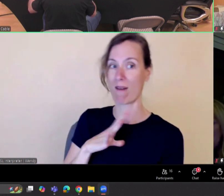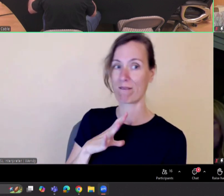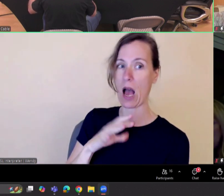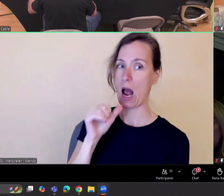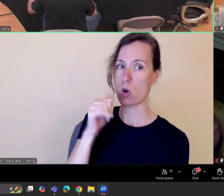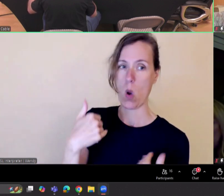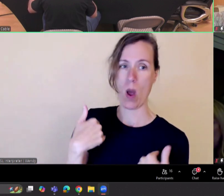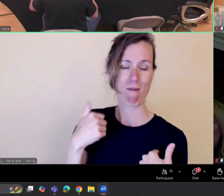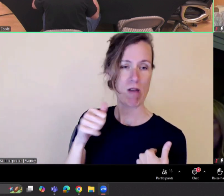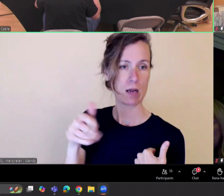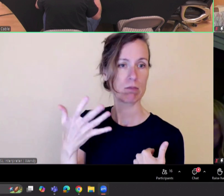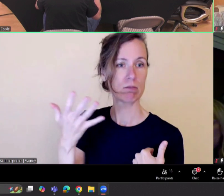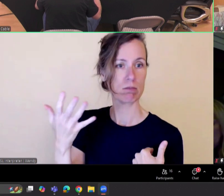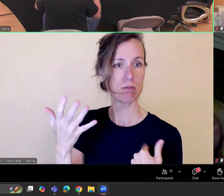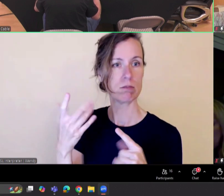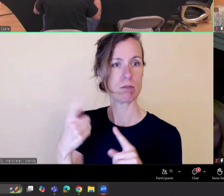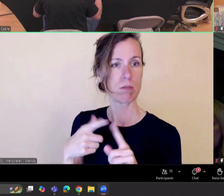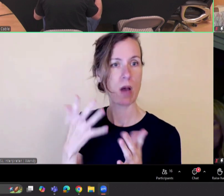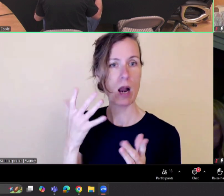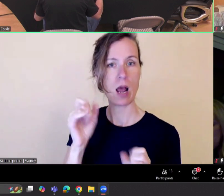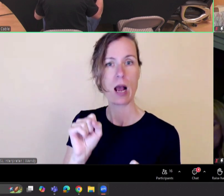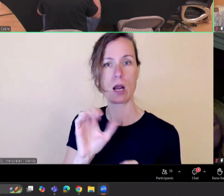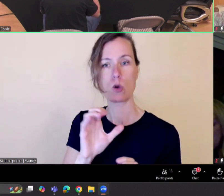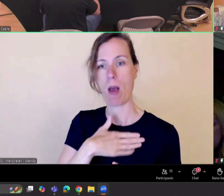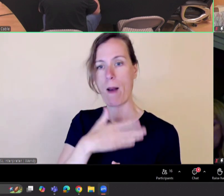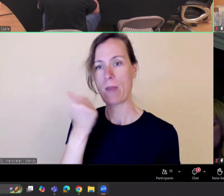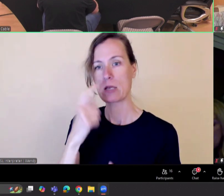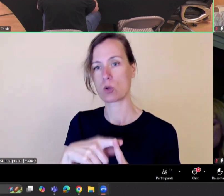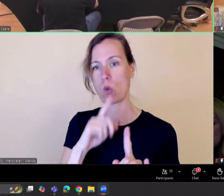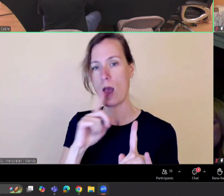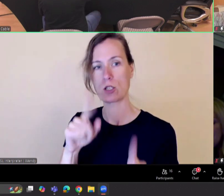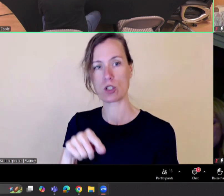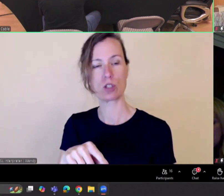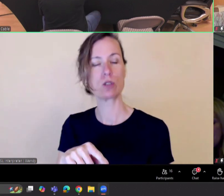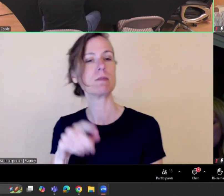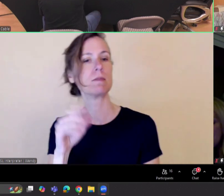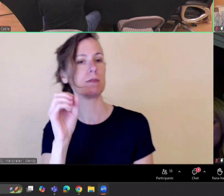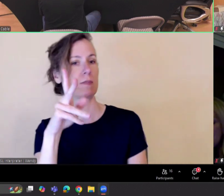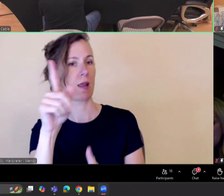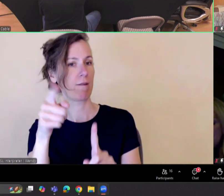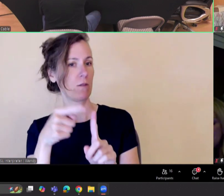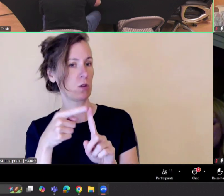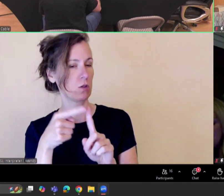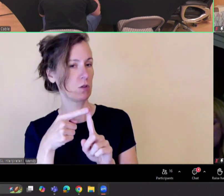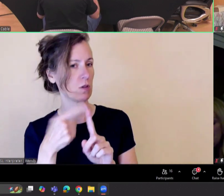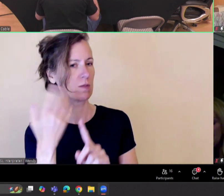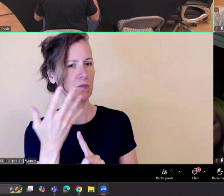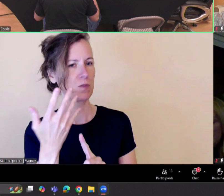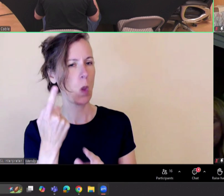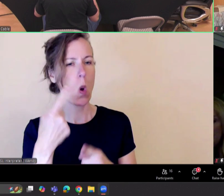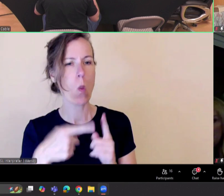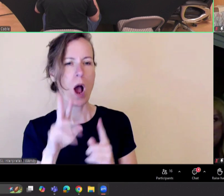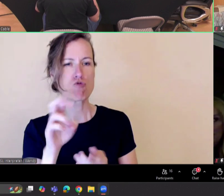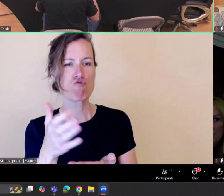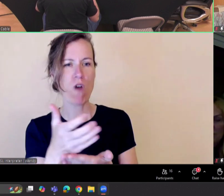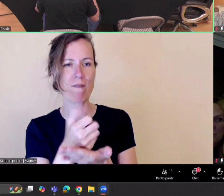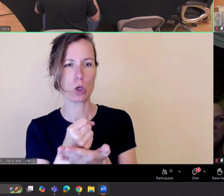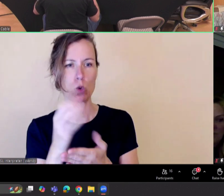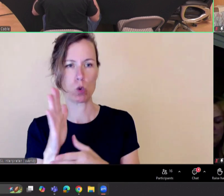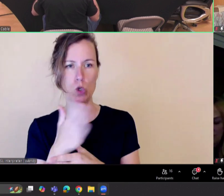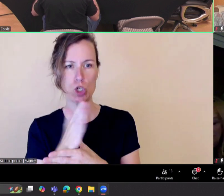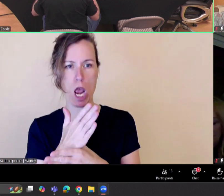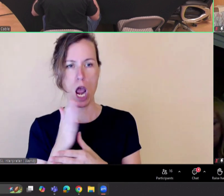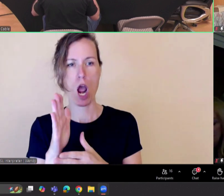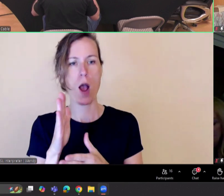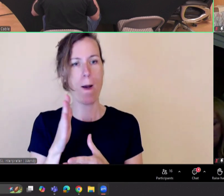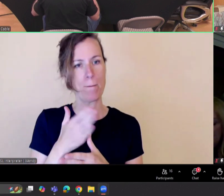certainly will do my best to answer them. All right. The first one is, what is the revenue share between the company and